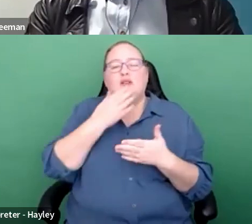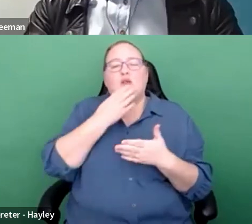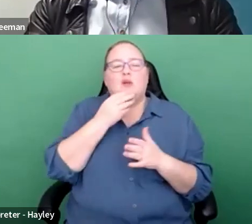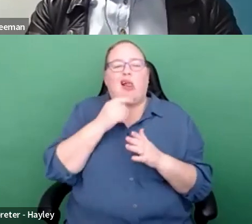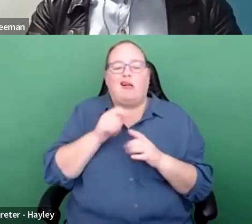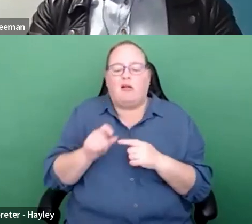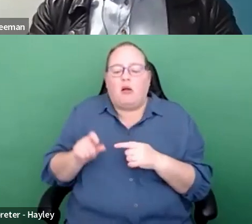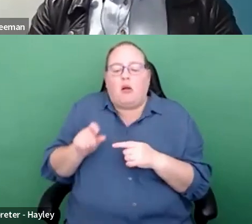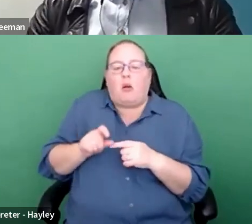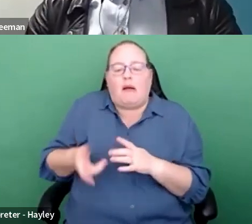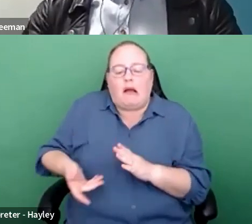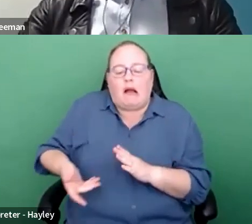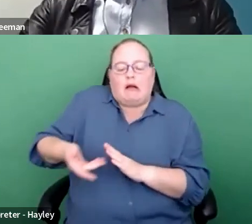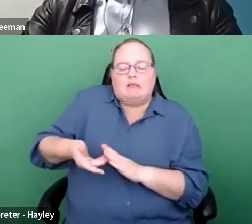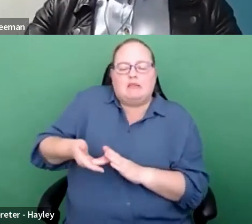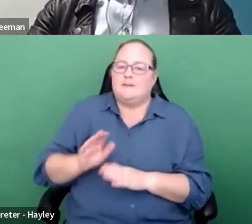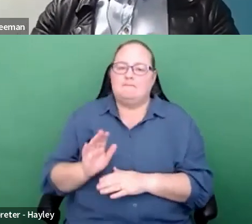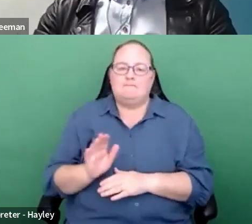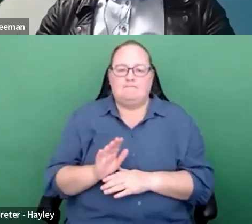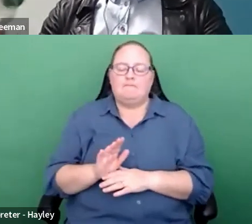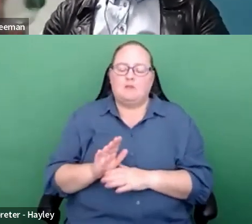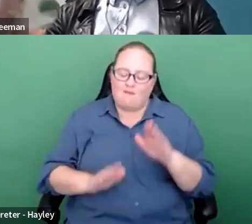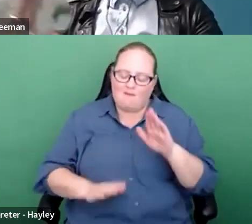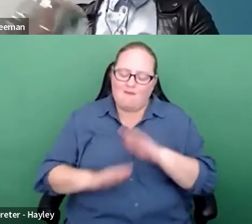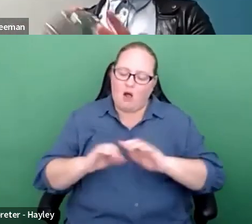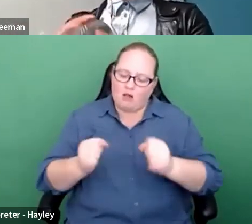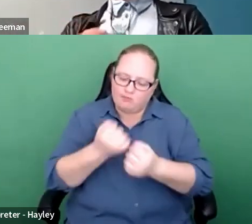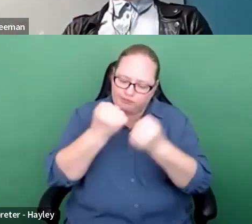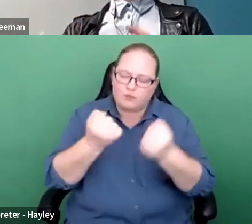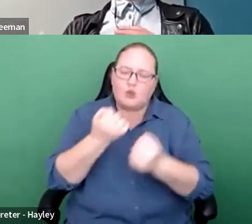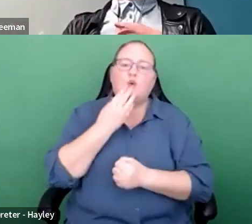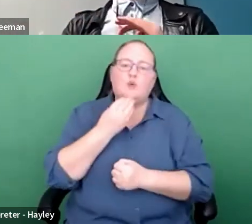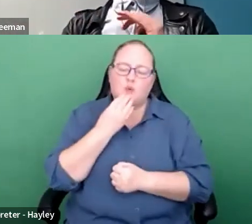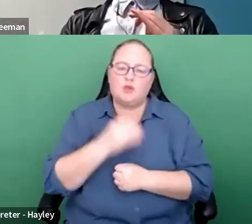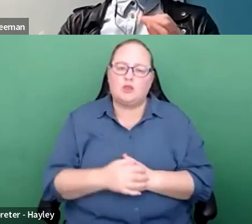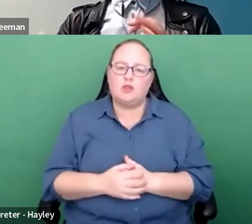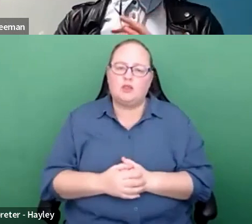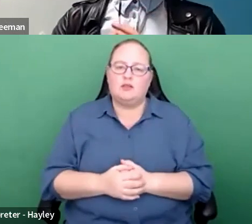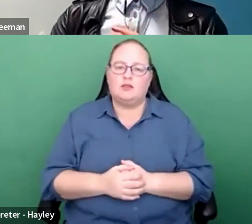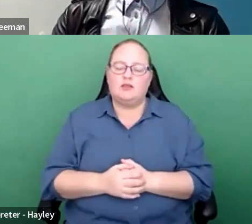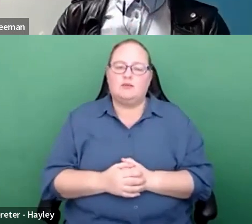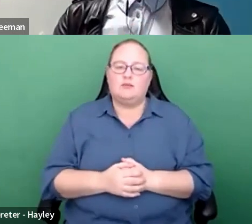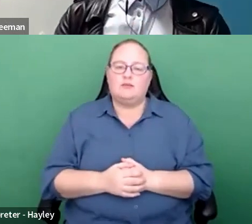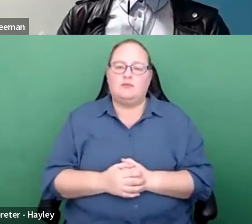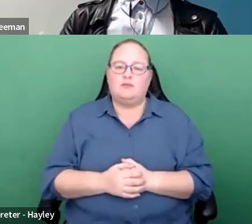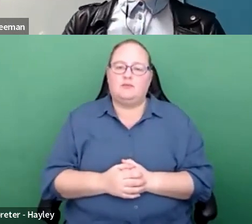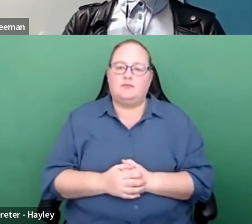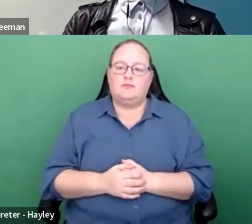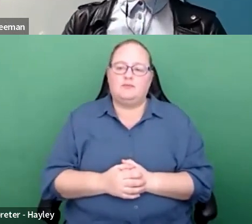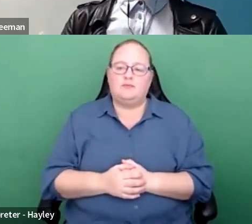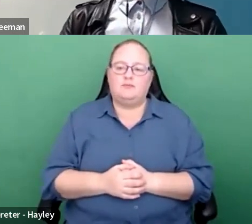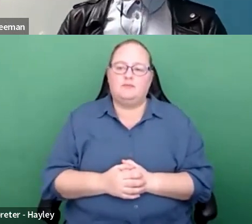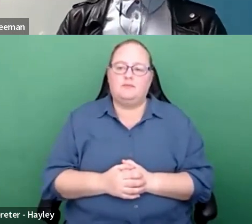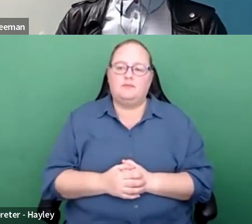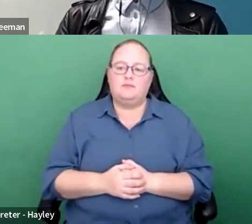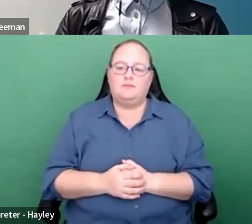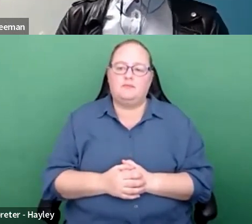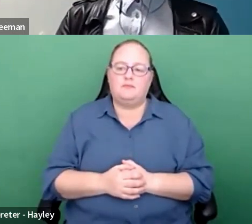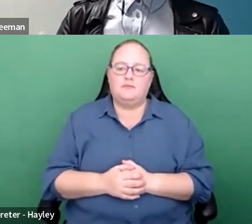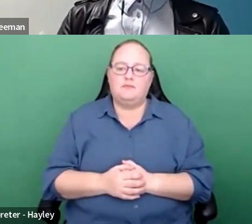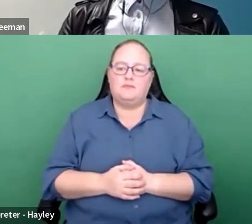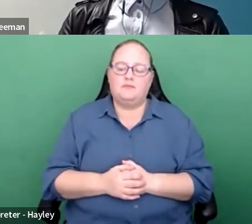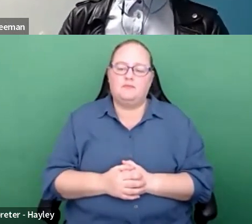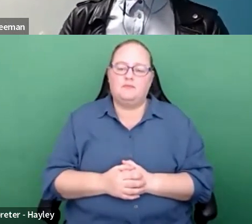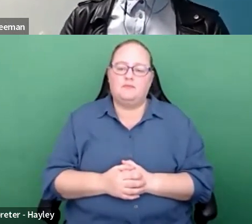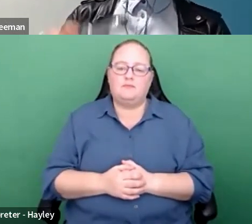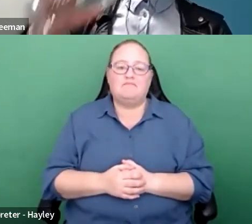additional device. I think that's when the true radical potential of ethnography, I suppose, can emerge. I guess,